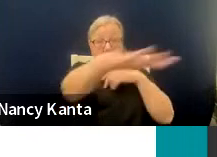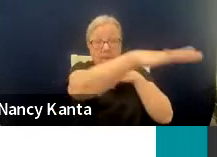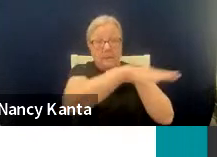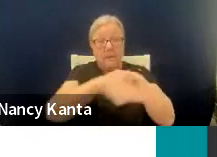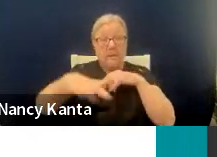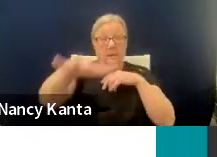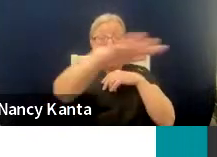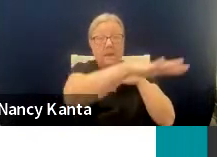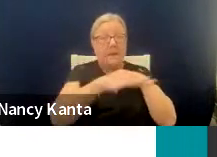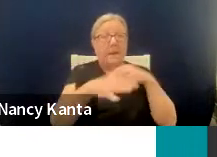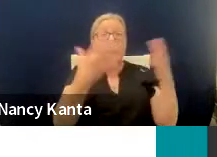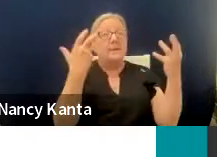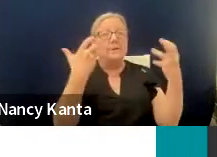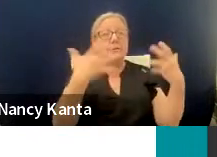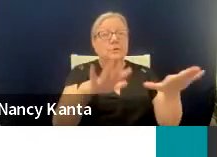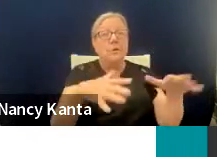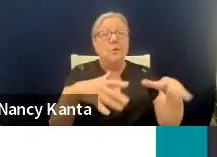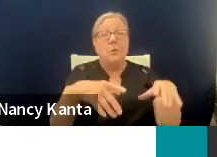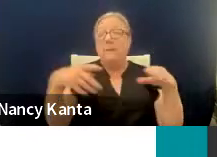way,